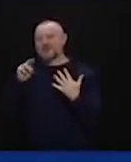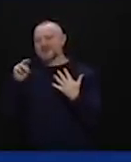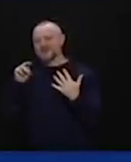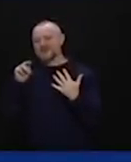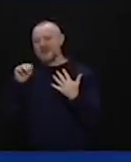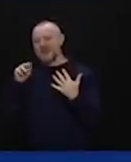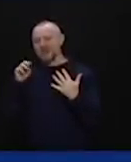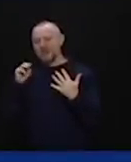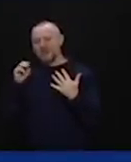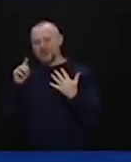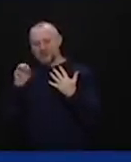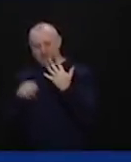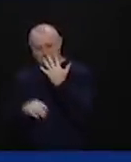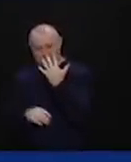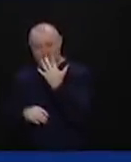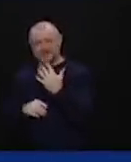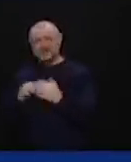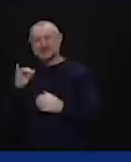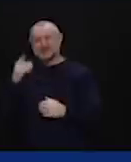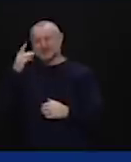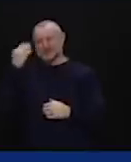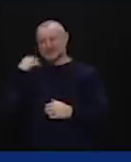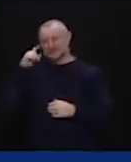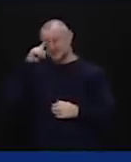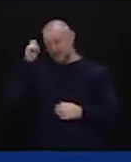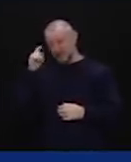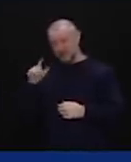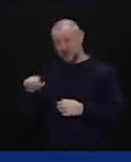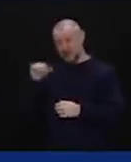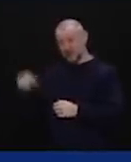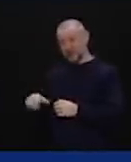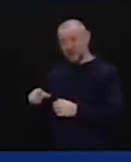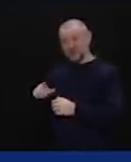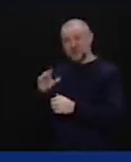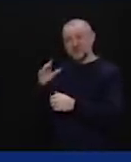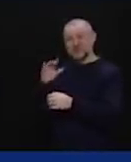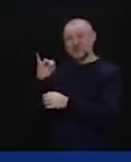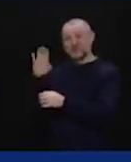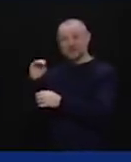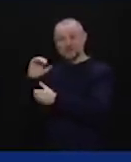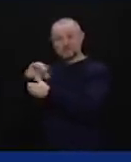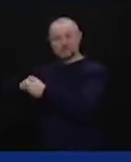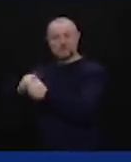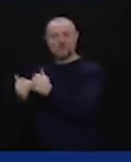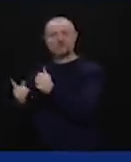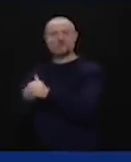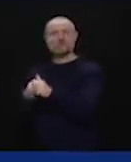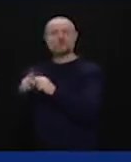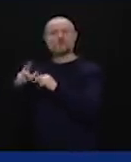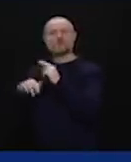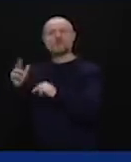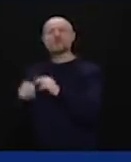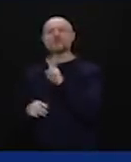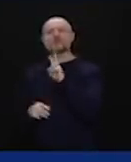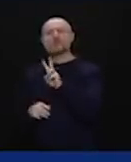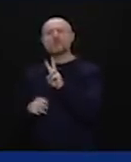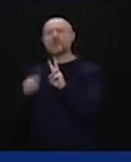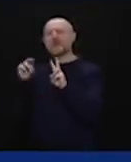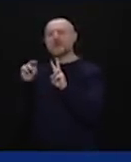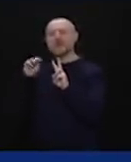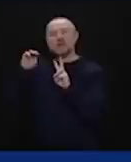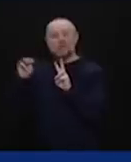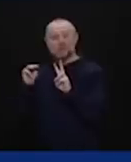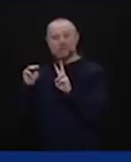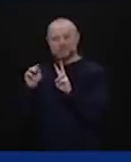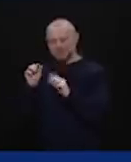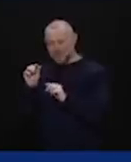any smaller, last summer, Albany, in partnership with IBM, built the first 2-nanometer microchip, the smallest